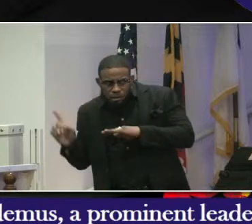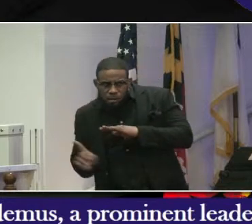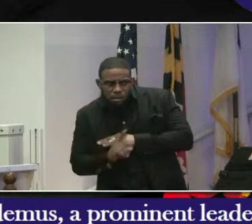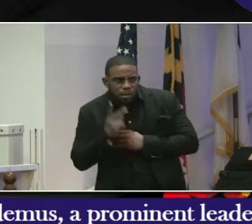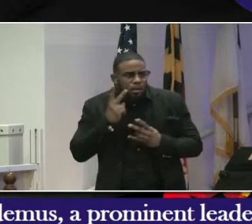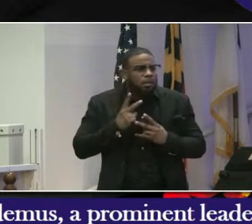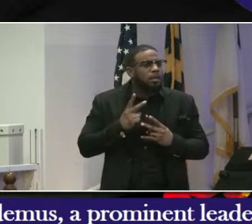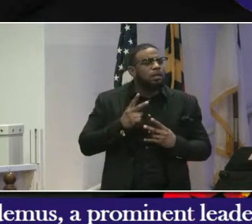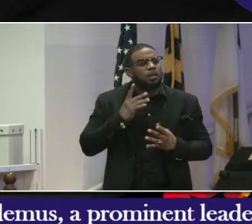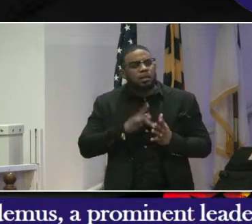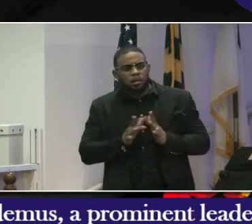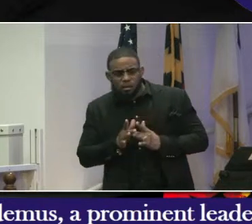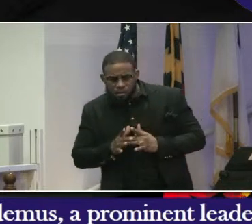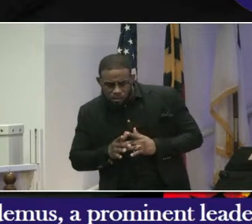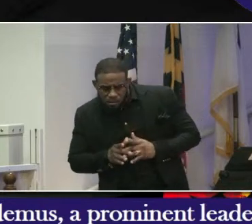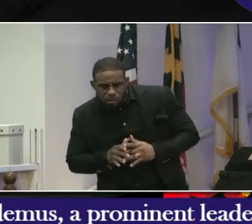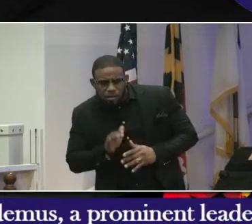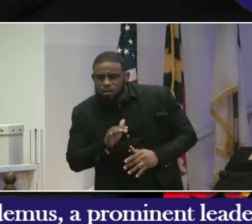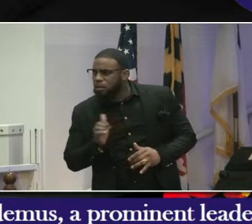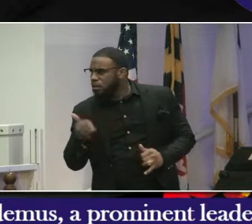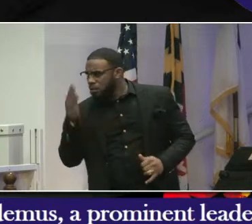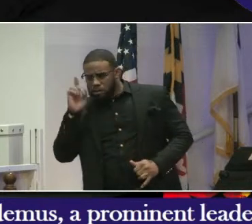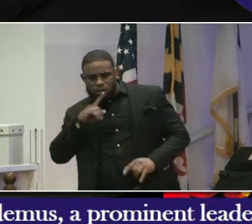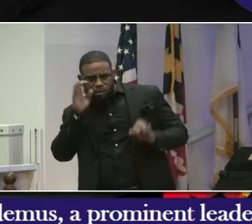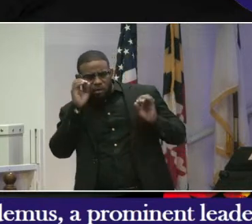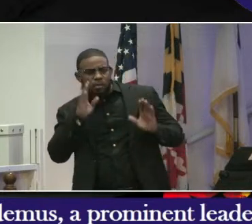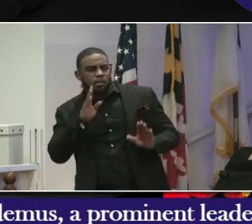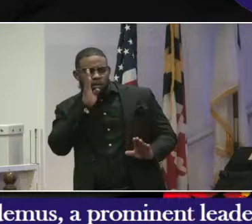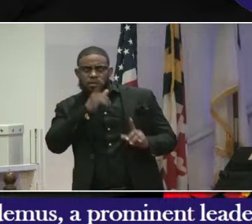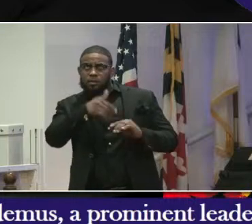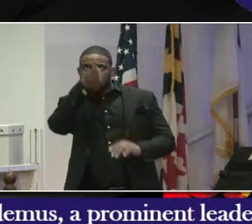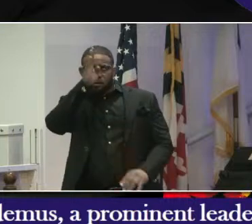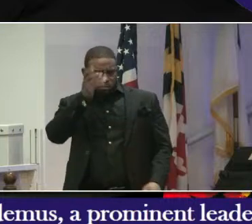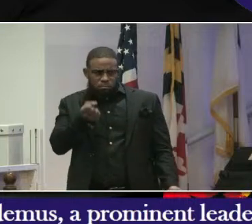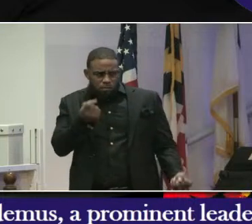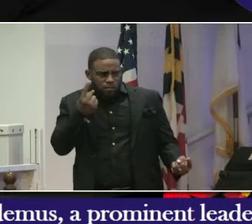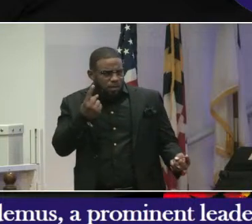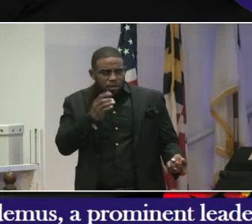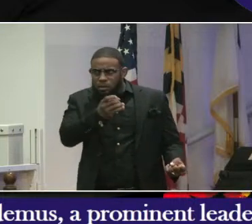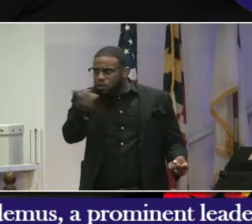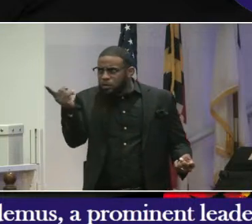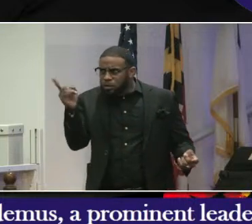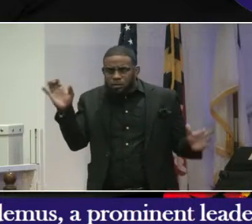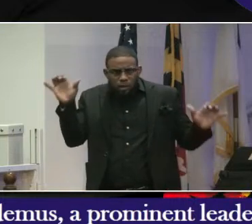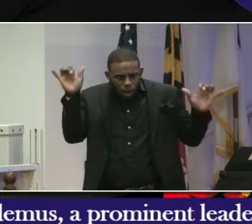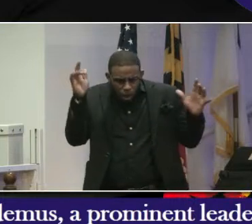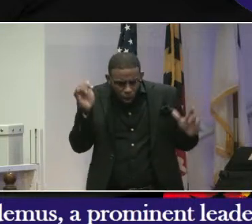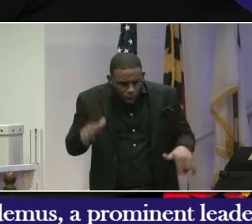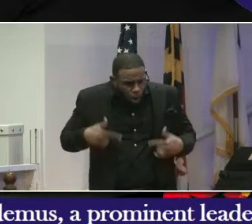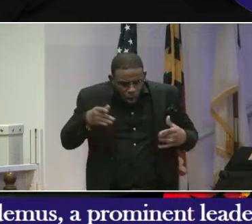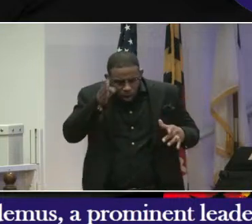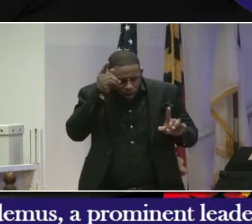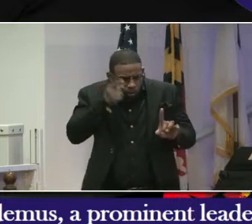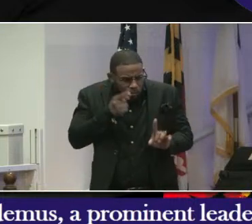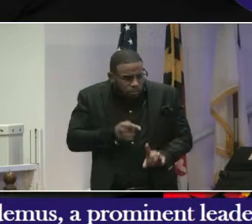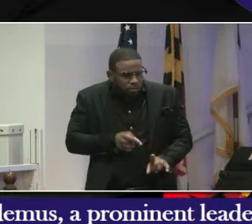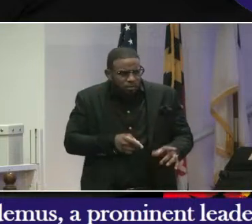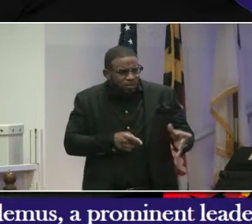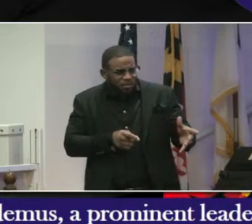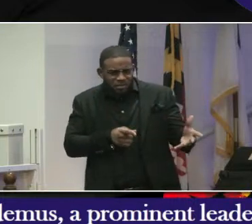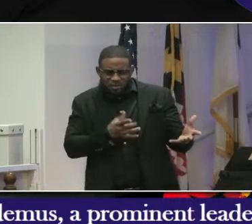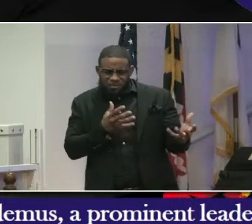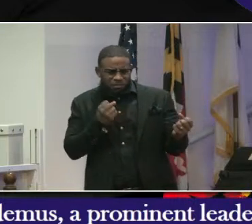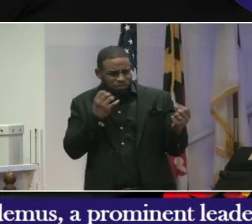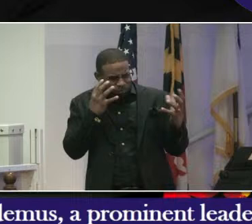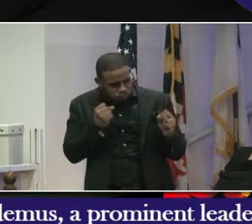said, "Rabbi, we all know you're a teacher straight from God. No one could do all the God-pointing, the